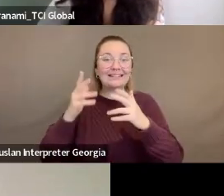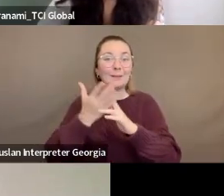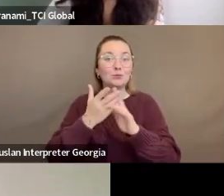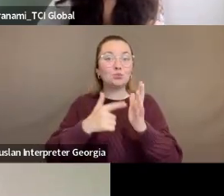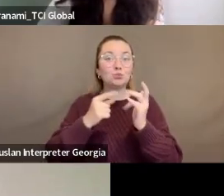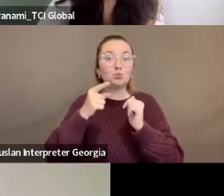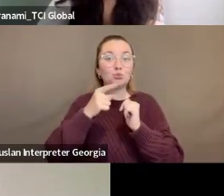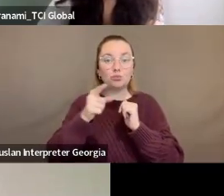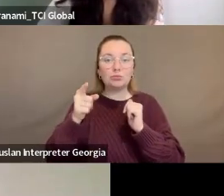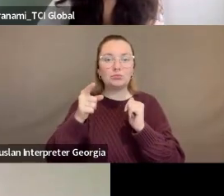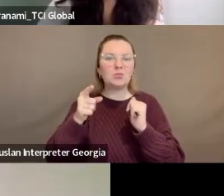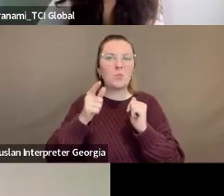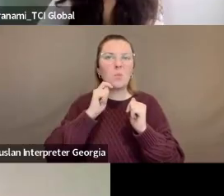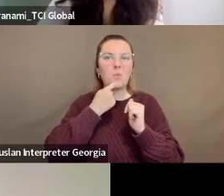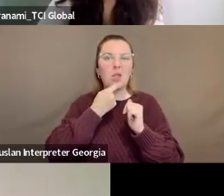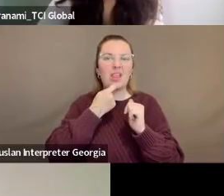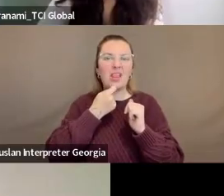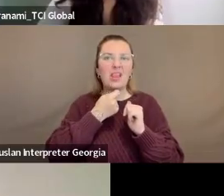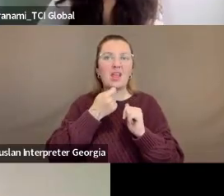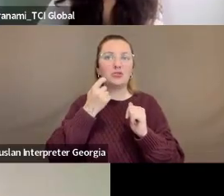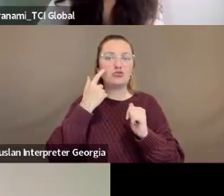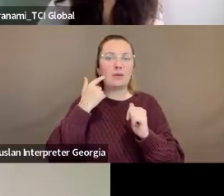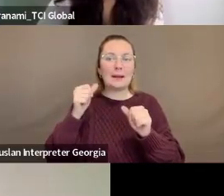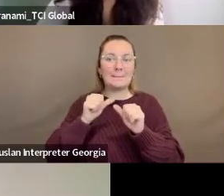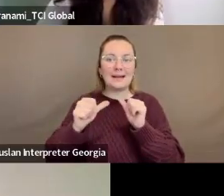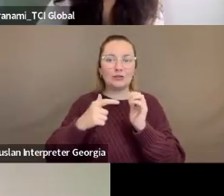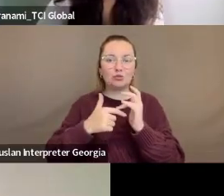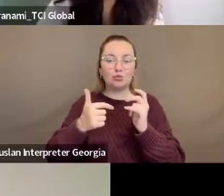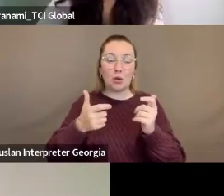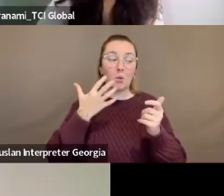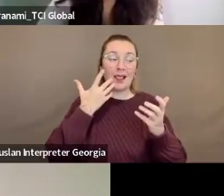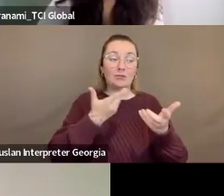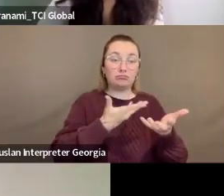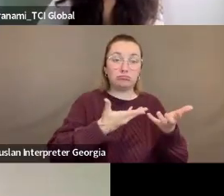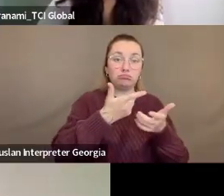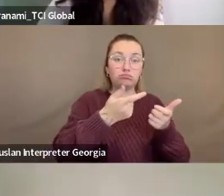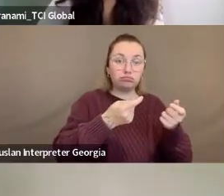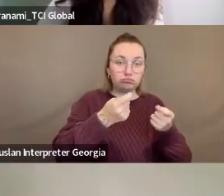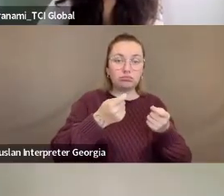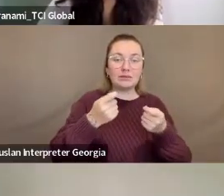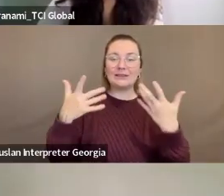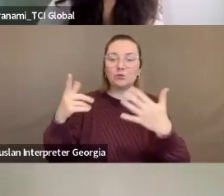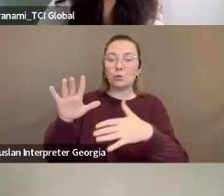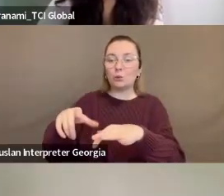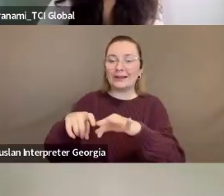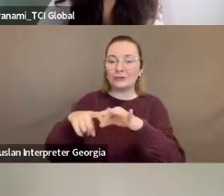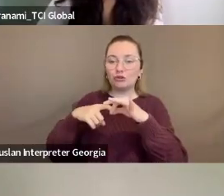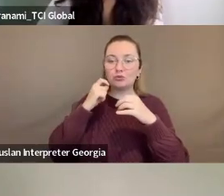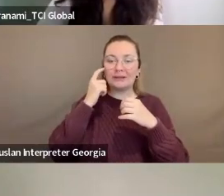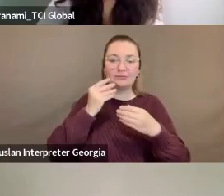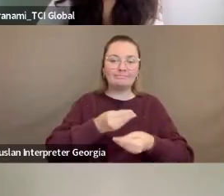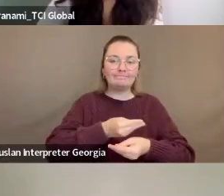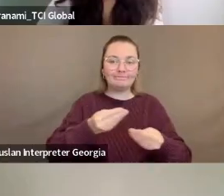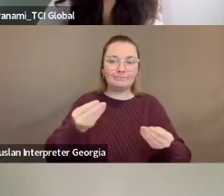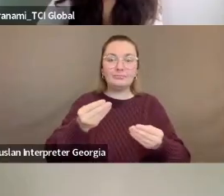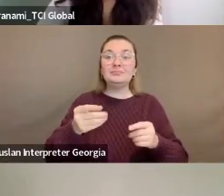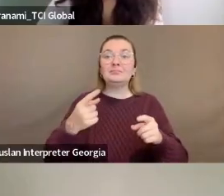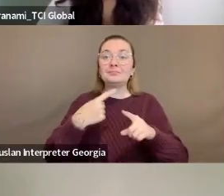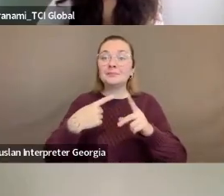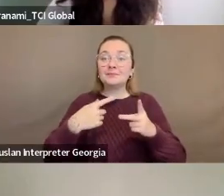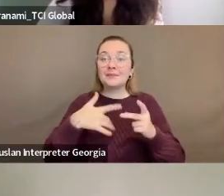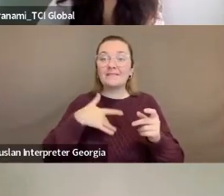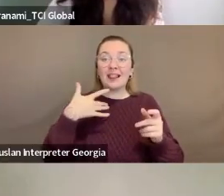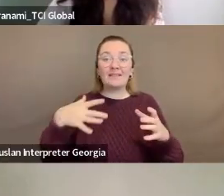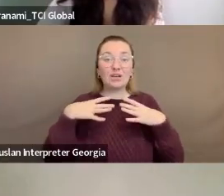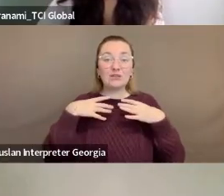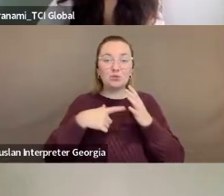do our best to bring questions into the facilitated discussion later in the session. Please also feel free to identify